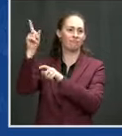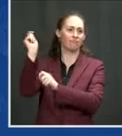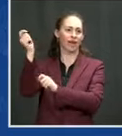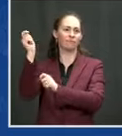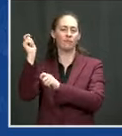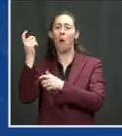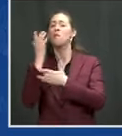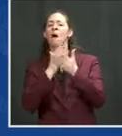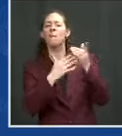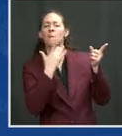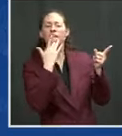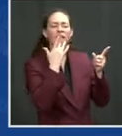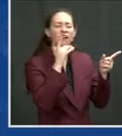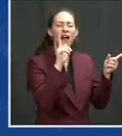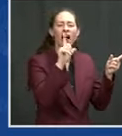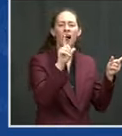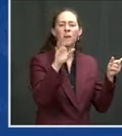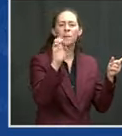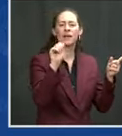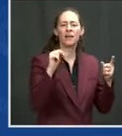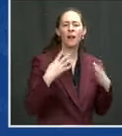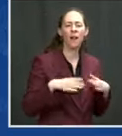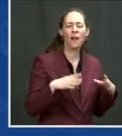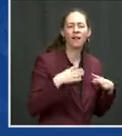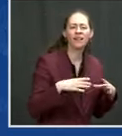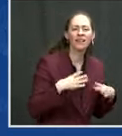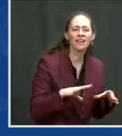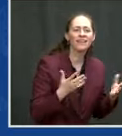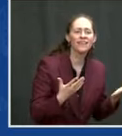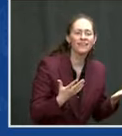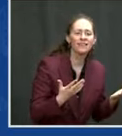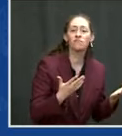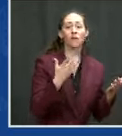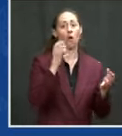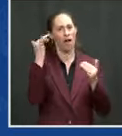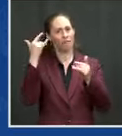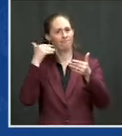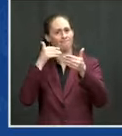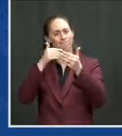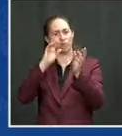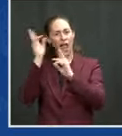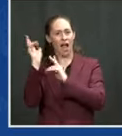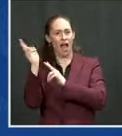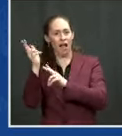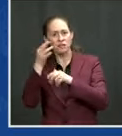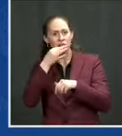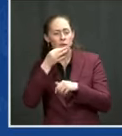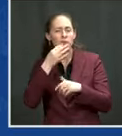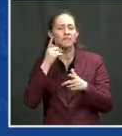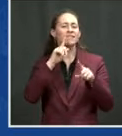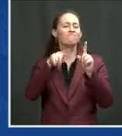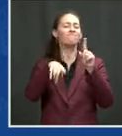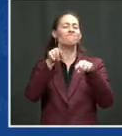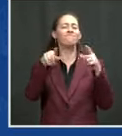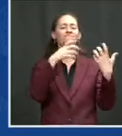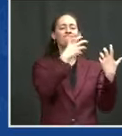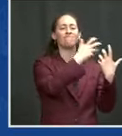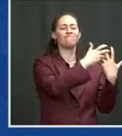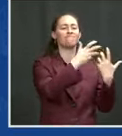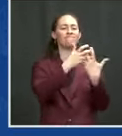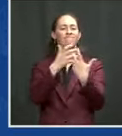a new hunting vest or whatnot. And people who want to go to the Sea Dogs, because as Charlie Baker knows, the season has